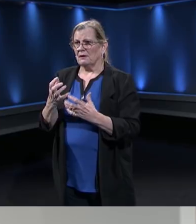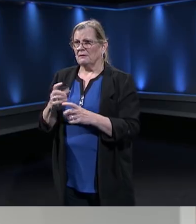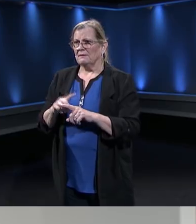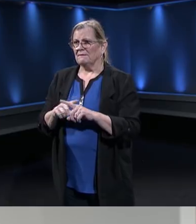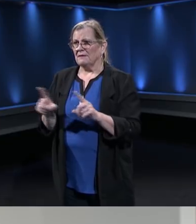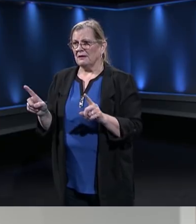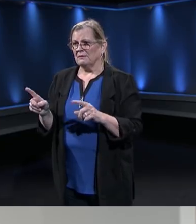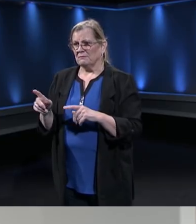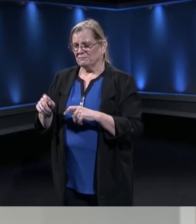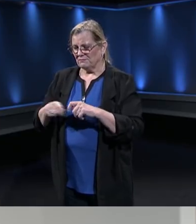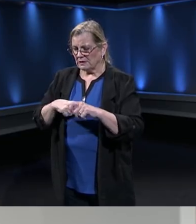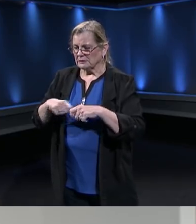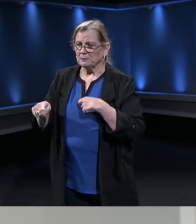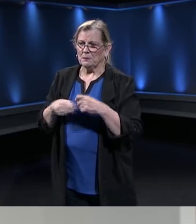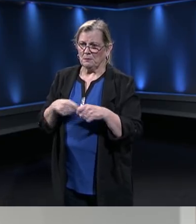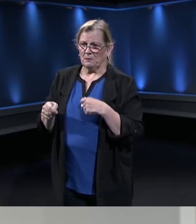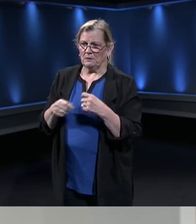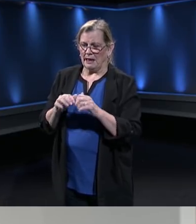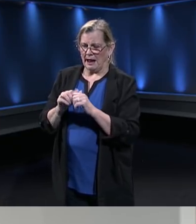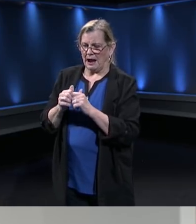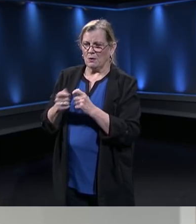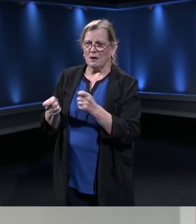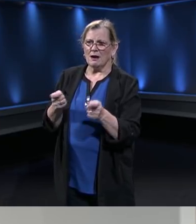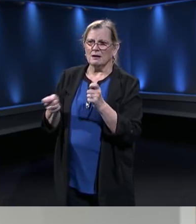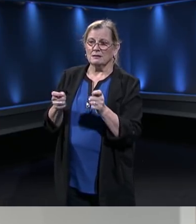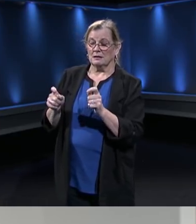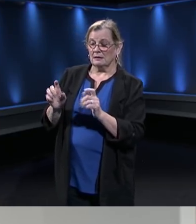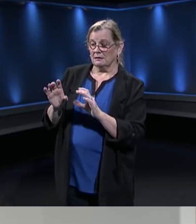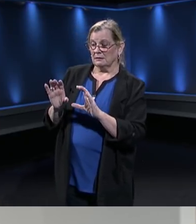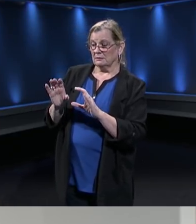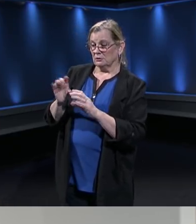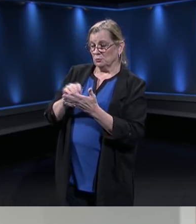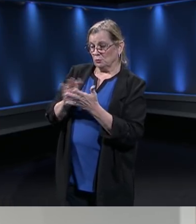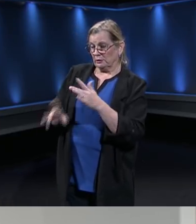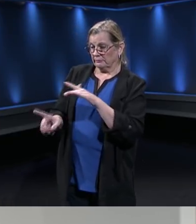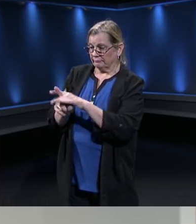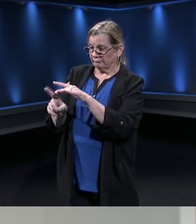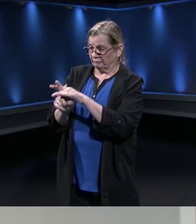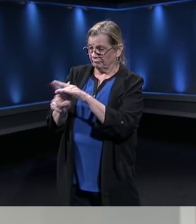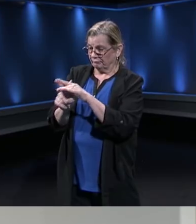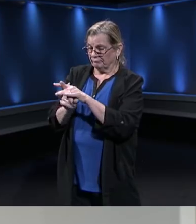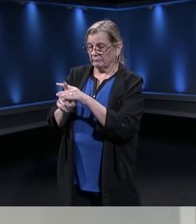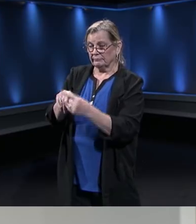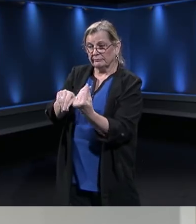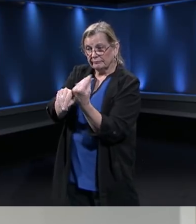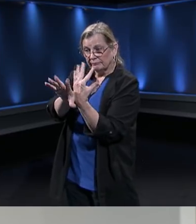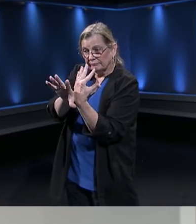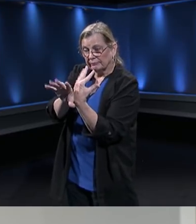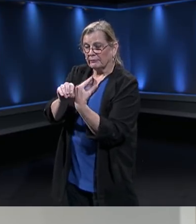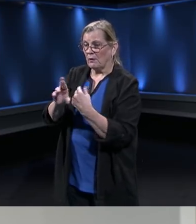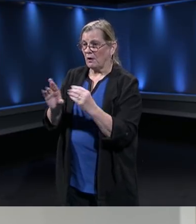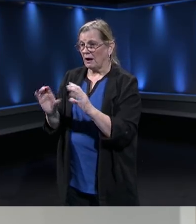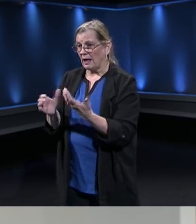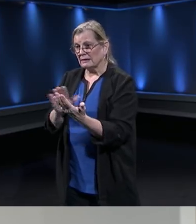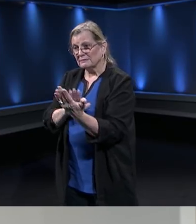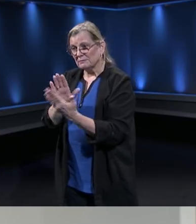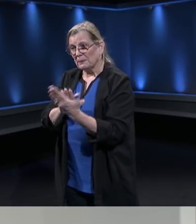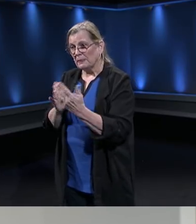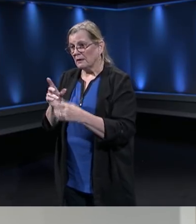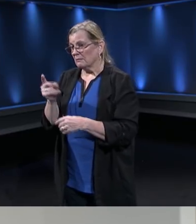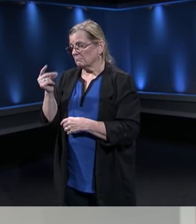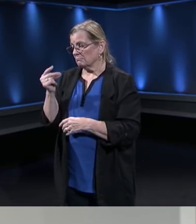how we handle attendance. Attendance is not going to be whether you've just shown up the minute that the class starts. We're going to